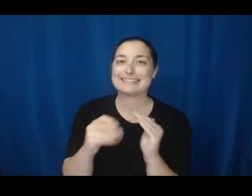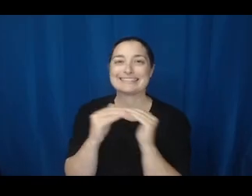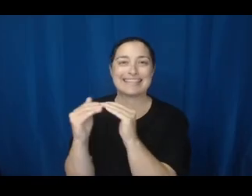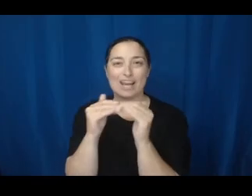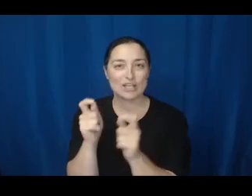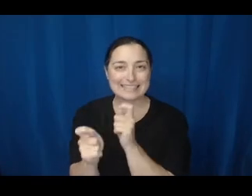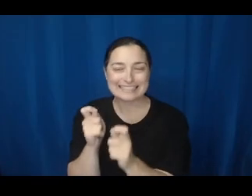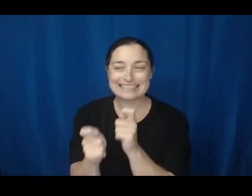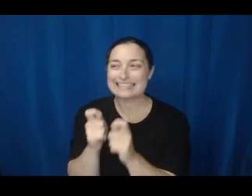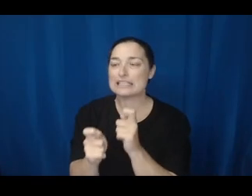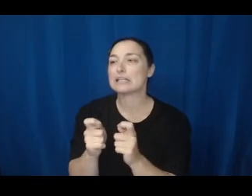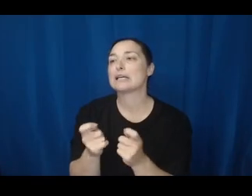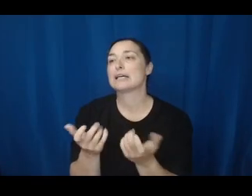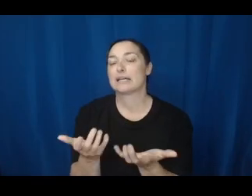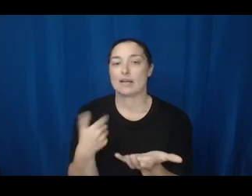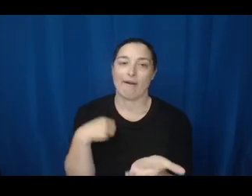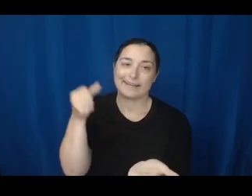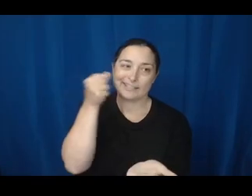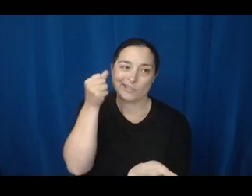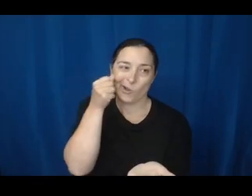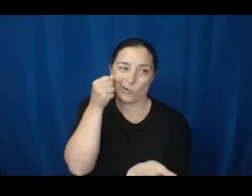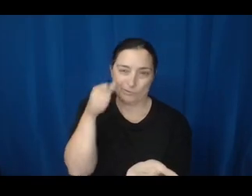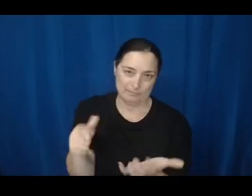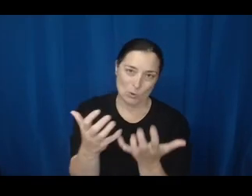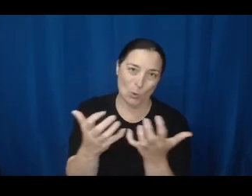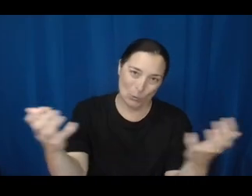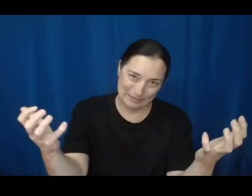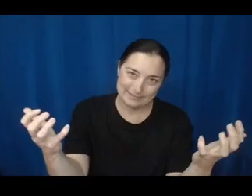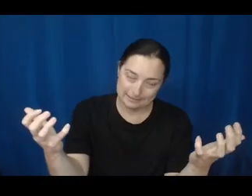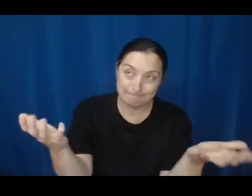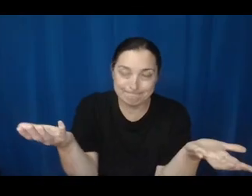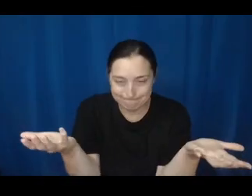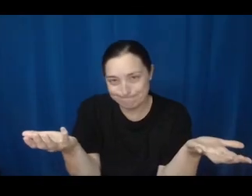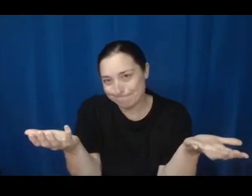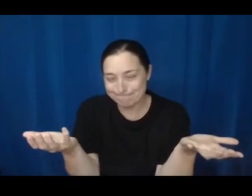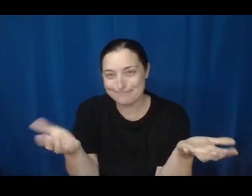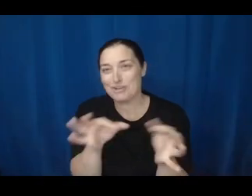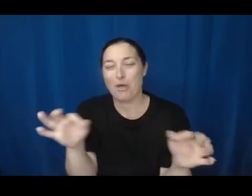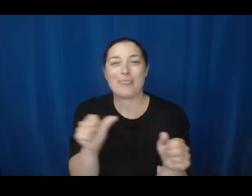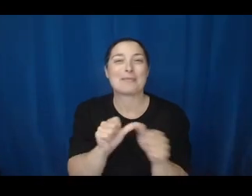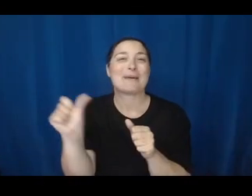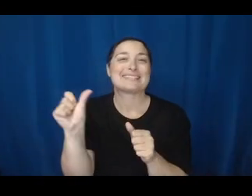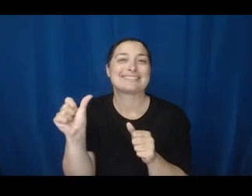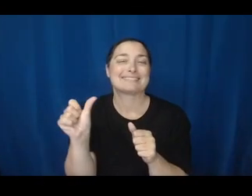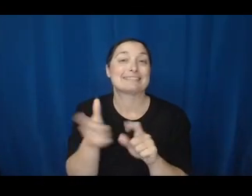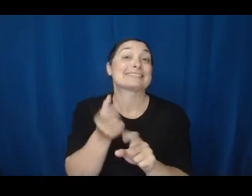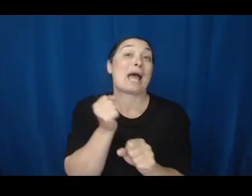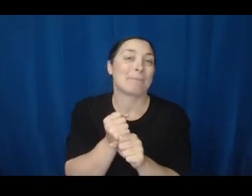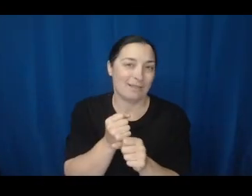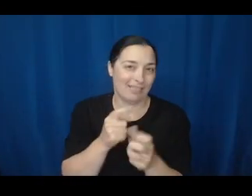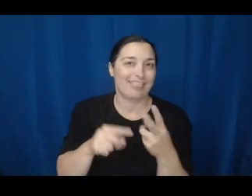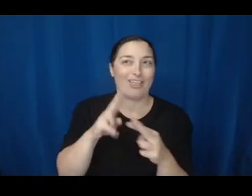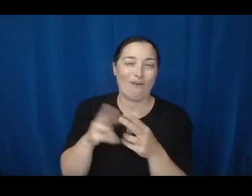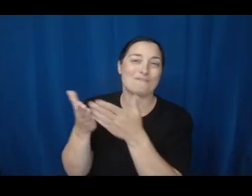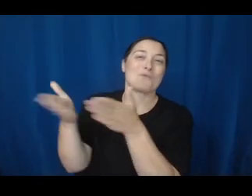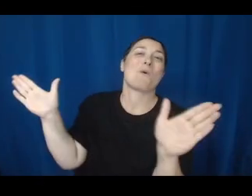say somebody, and I know that this audience is probably not a good sample of those people, but there might be somebody who would say,